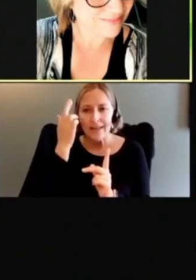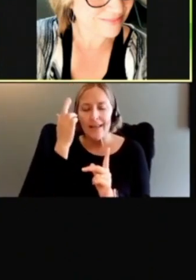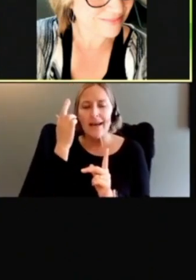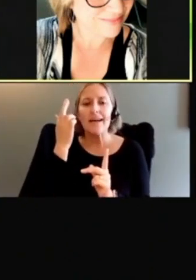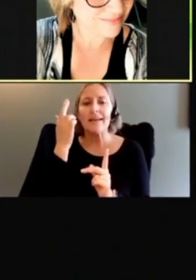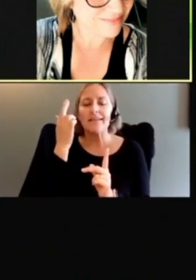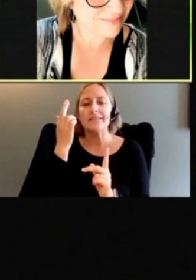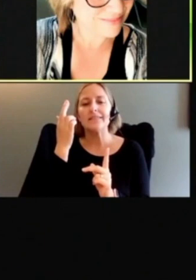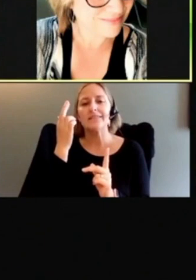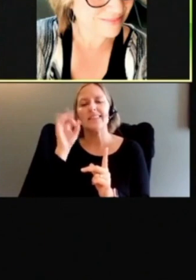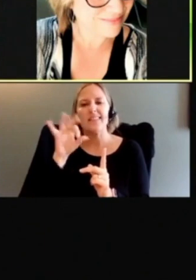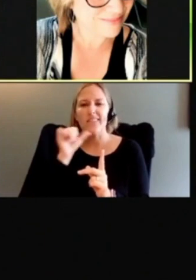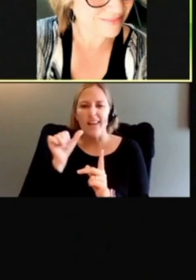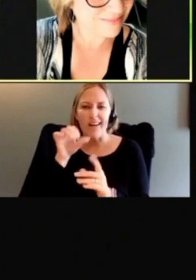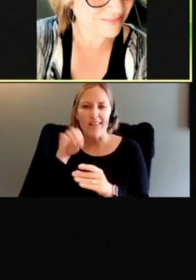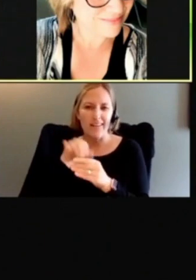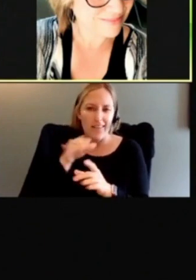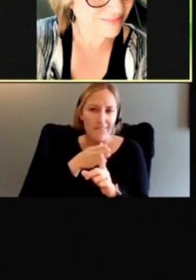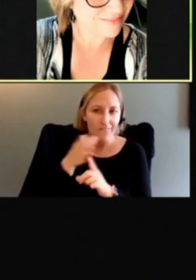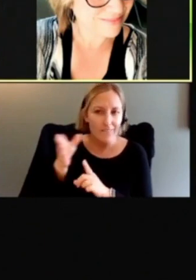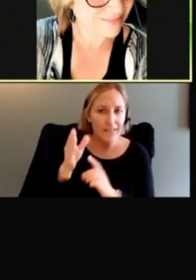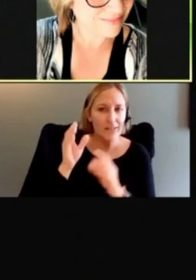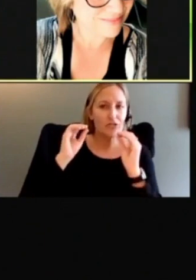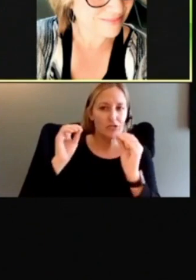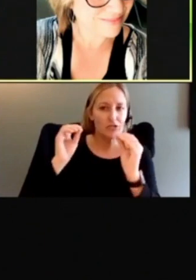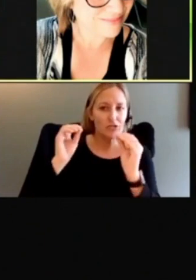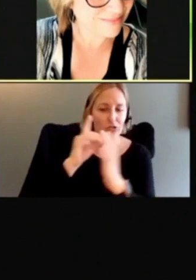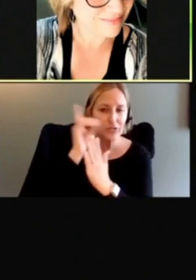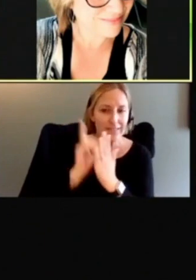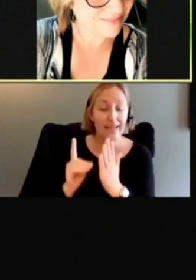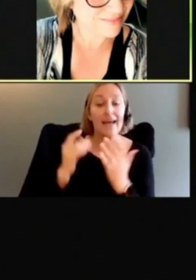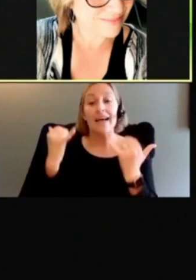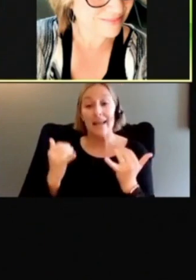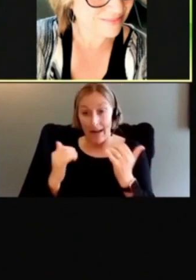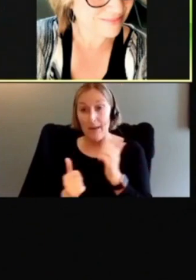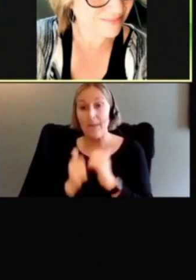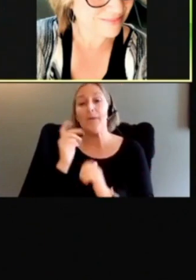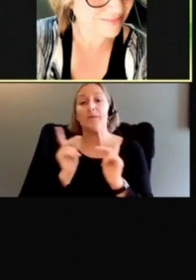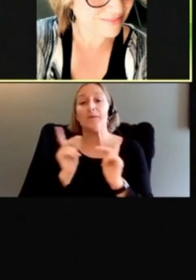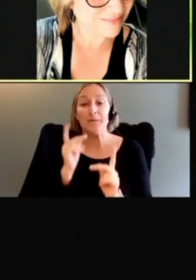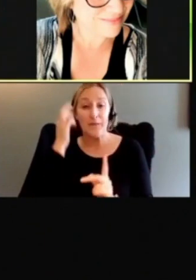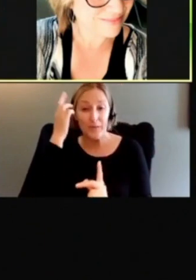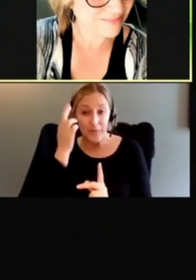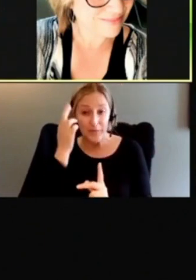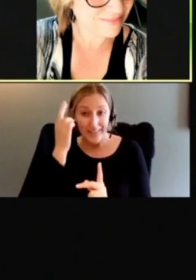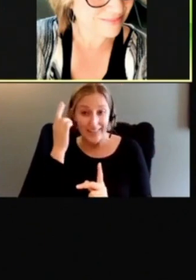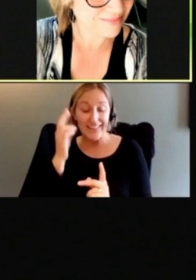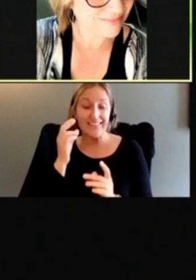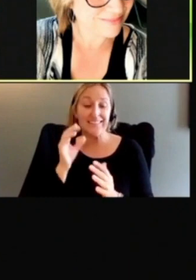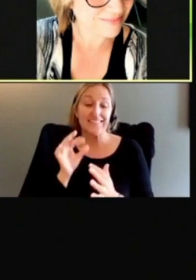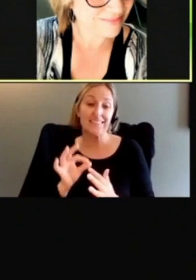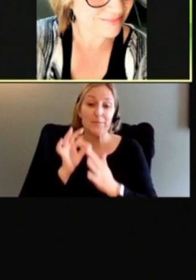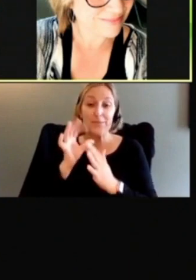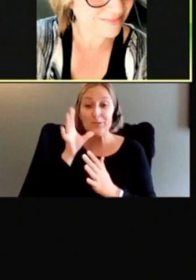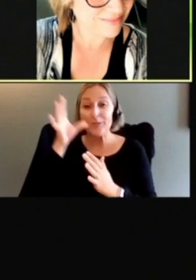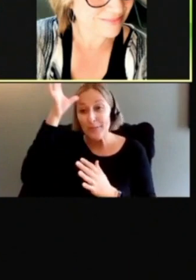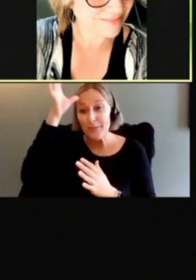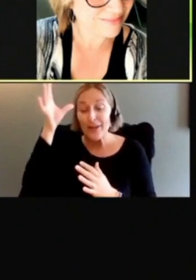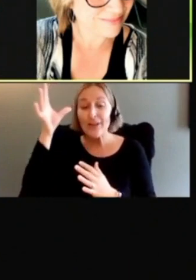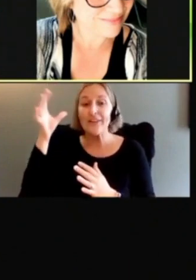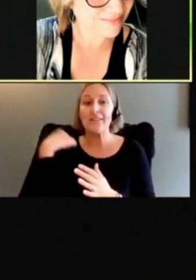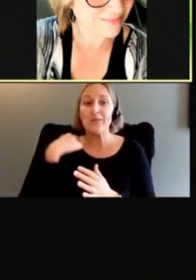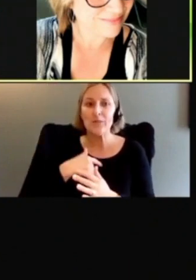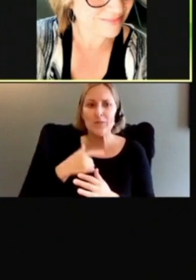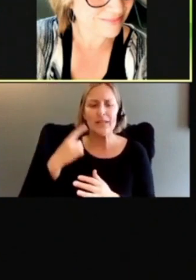design. And now they're very familiar, especially if you're a parent with kids in school. We've been hearing it for the past year. We're